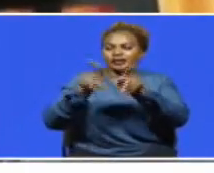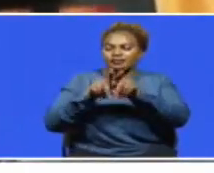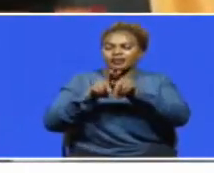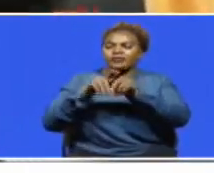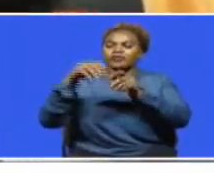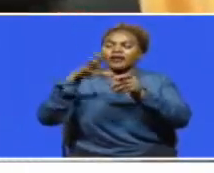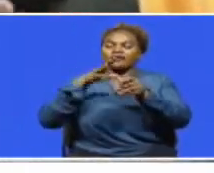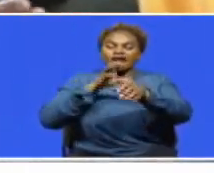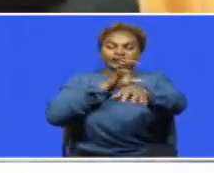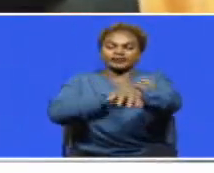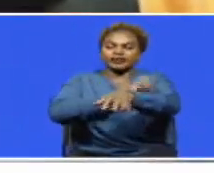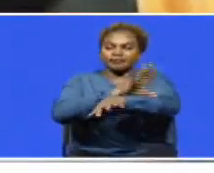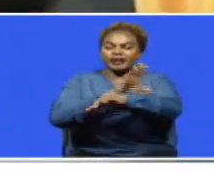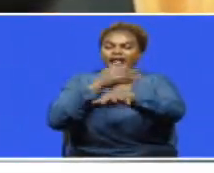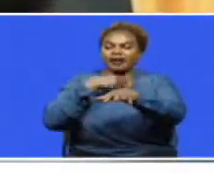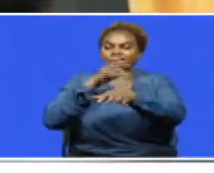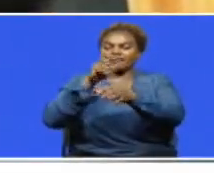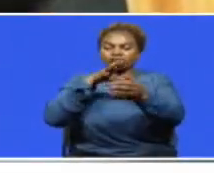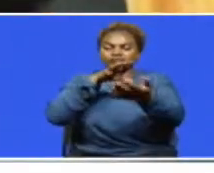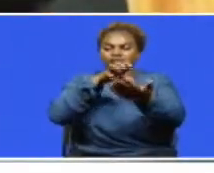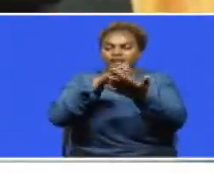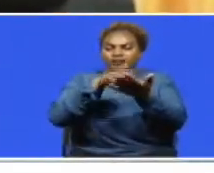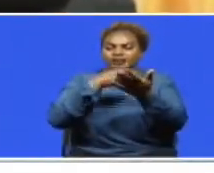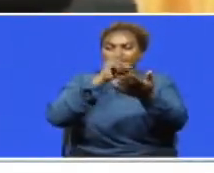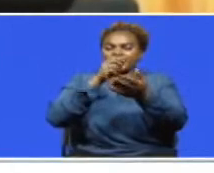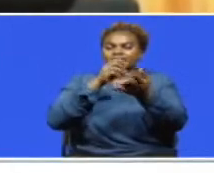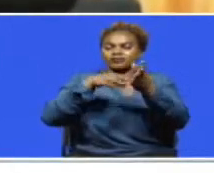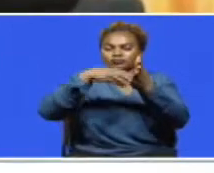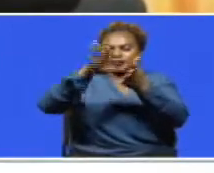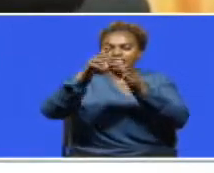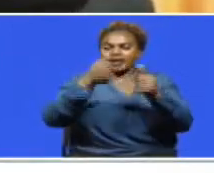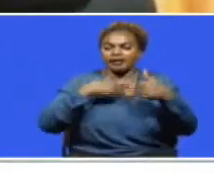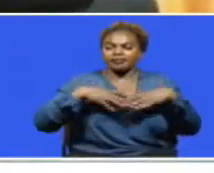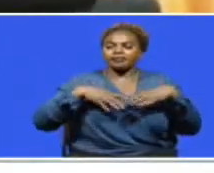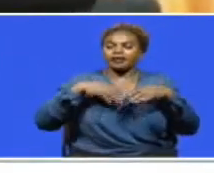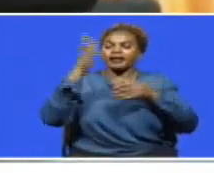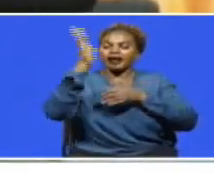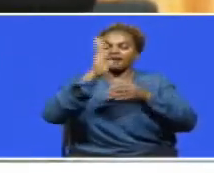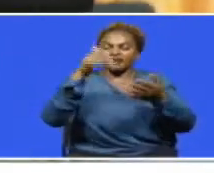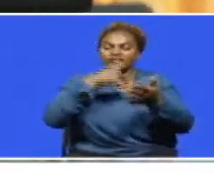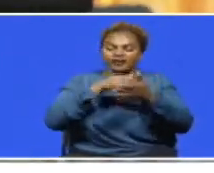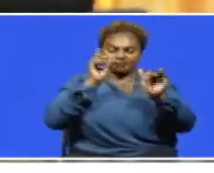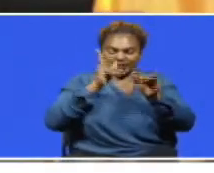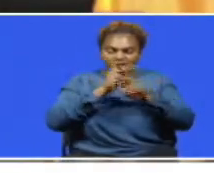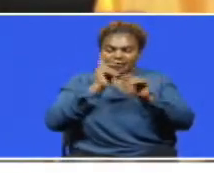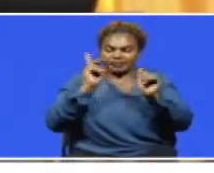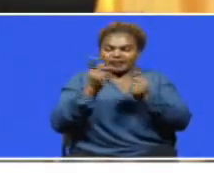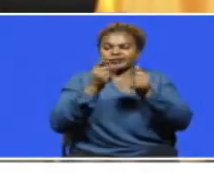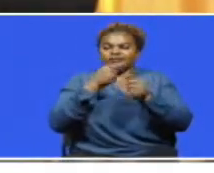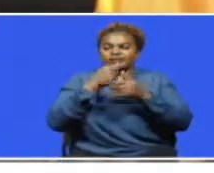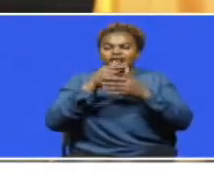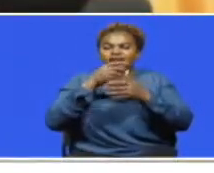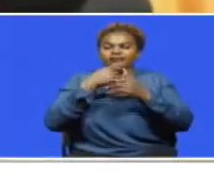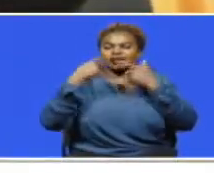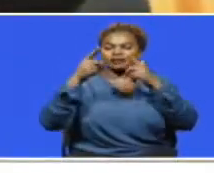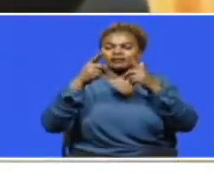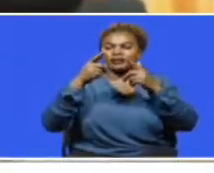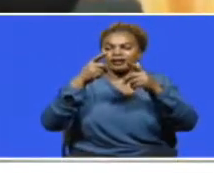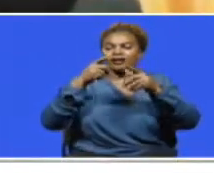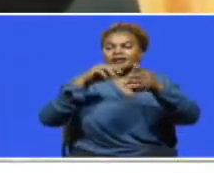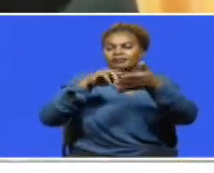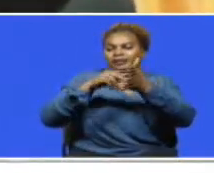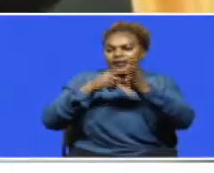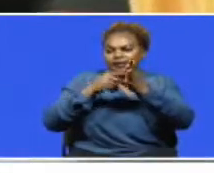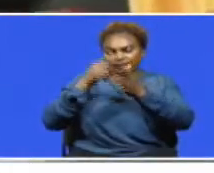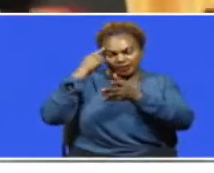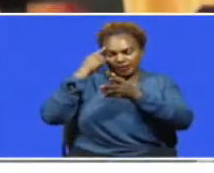never dispatch, but you have this capacity to dispatch, but you never dispatch. But you have to be paid as per the agreement. Is that what